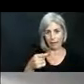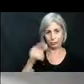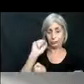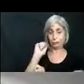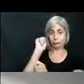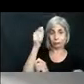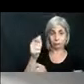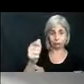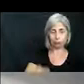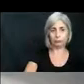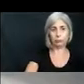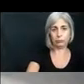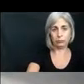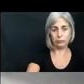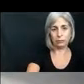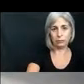Mall.